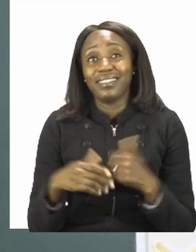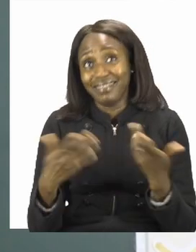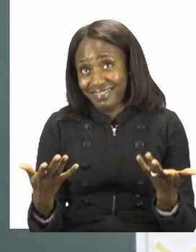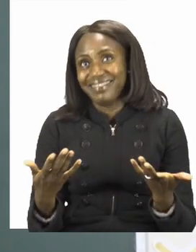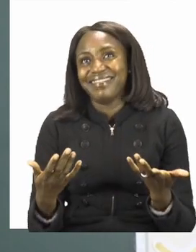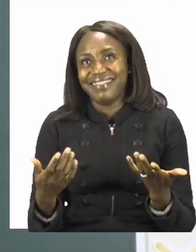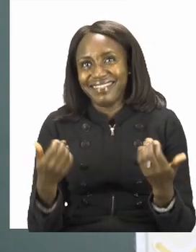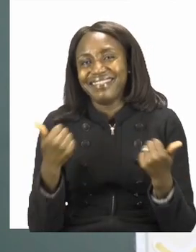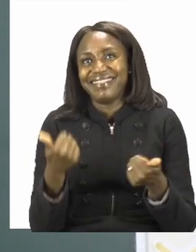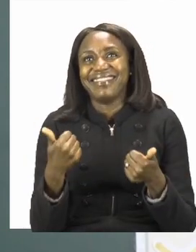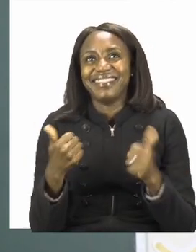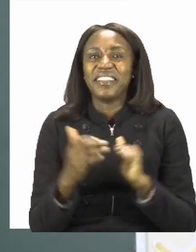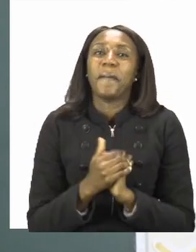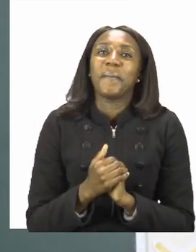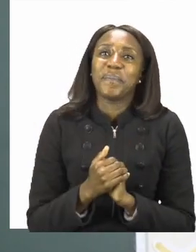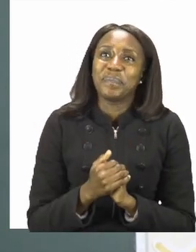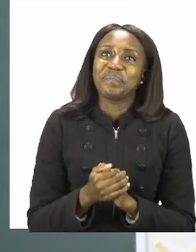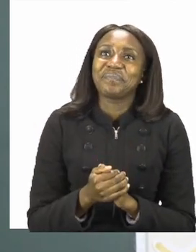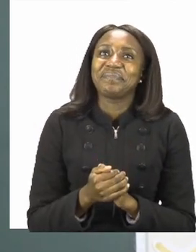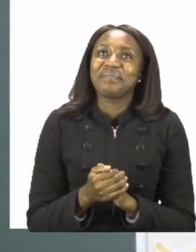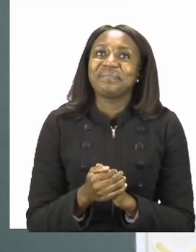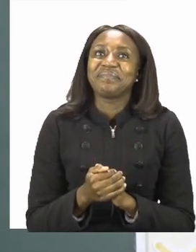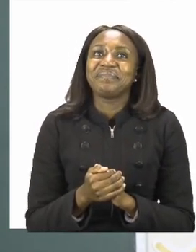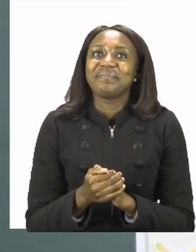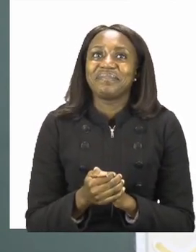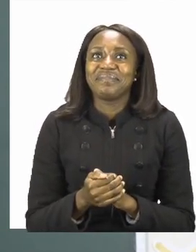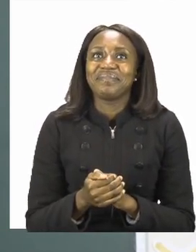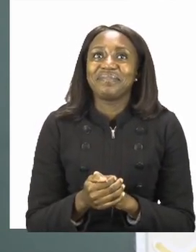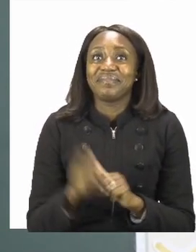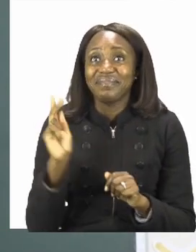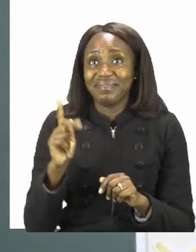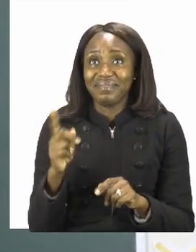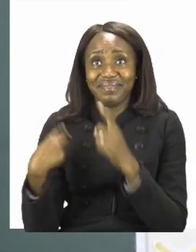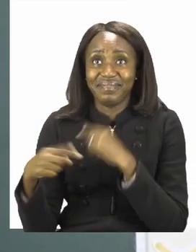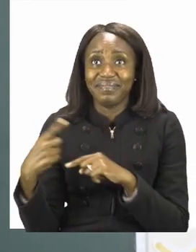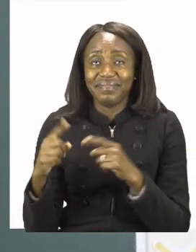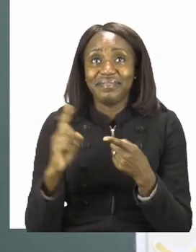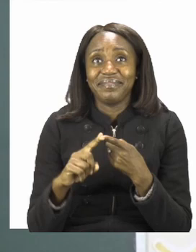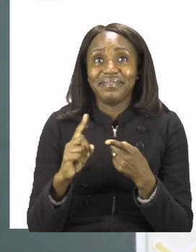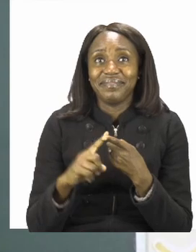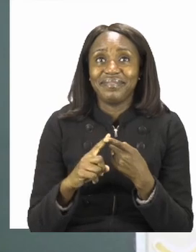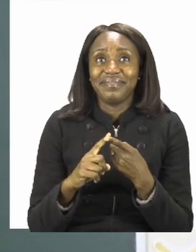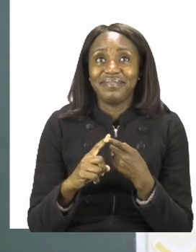Yes. So let's practice the first one. The first one is when he's